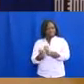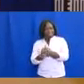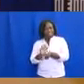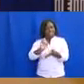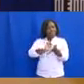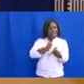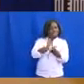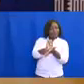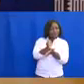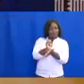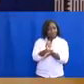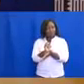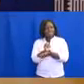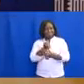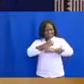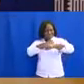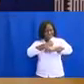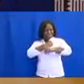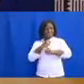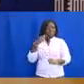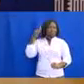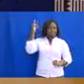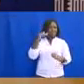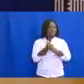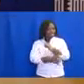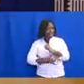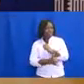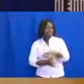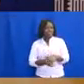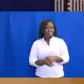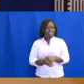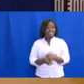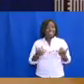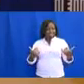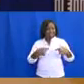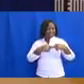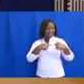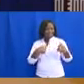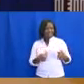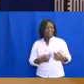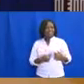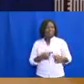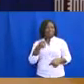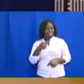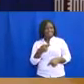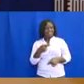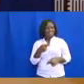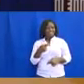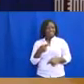economy, and safeguarding the future of our country have been at the heart of this endeavor.